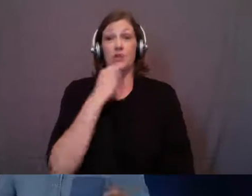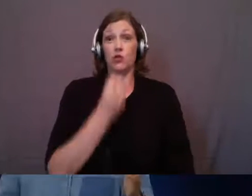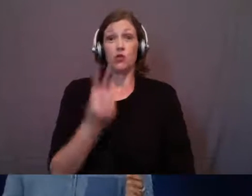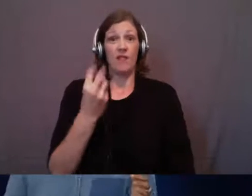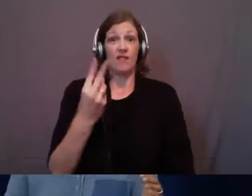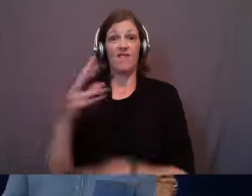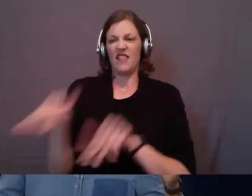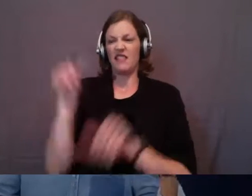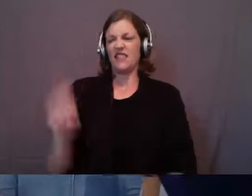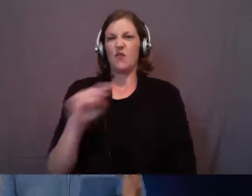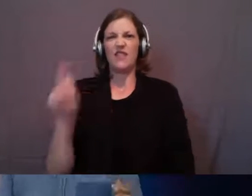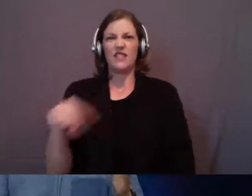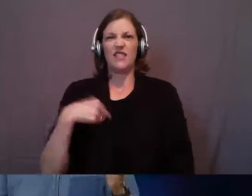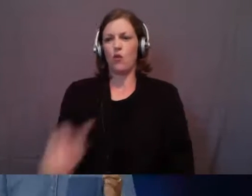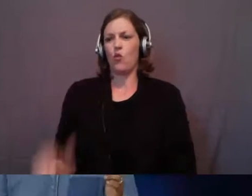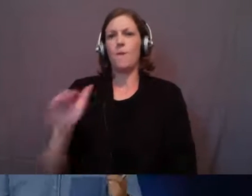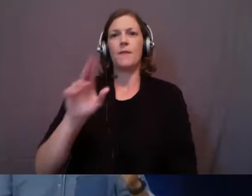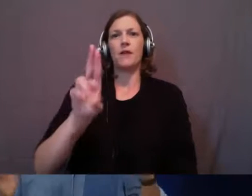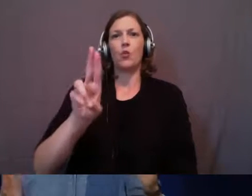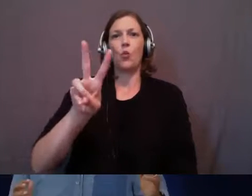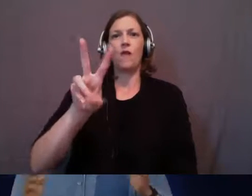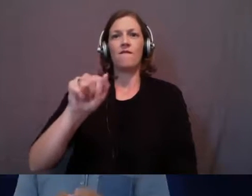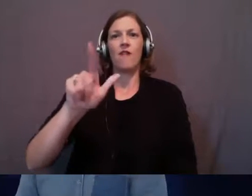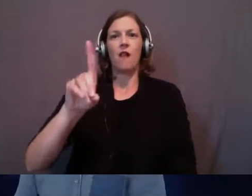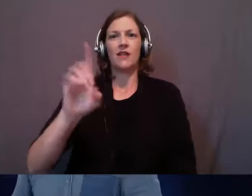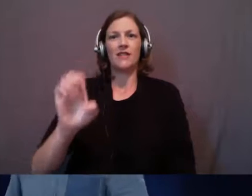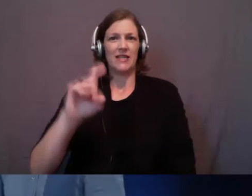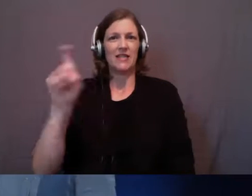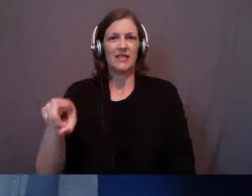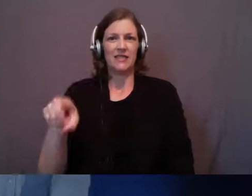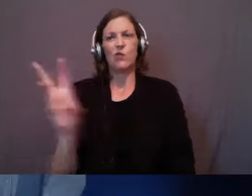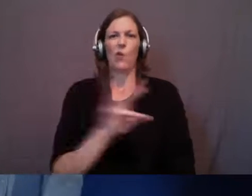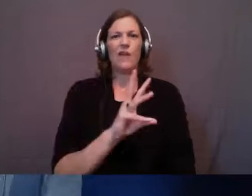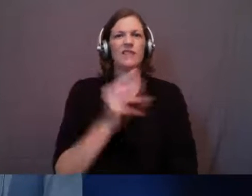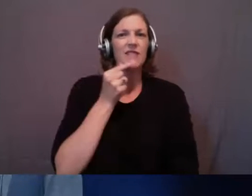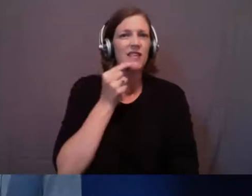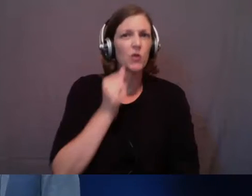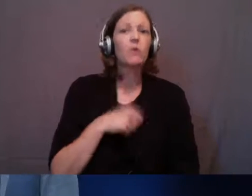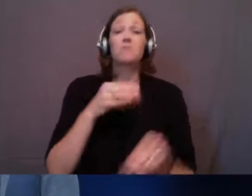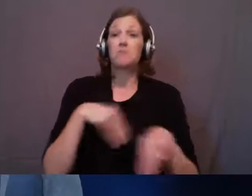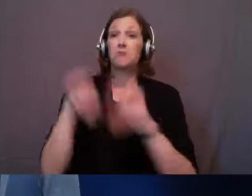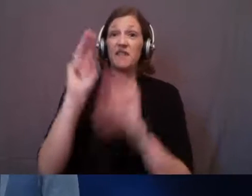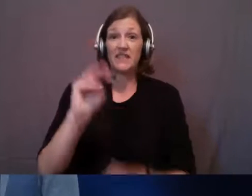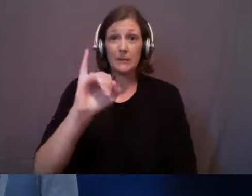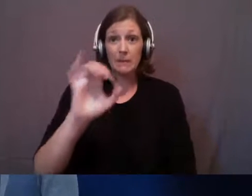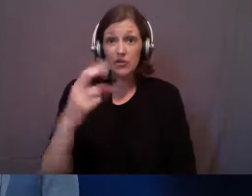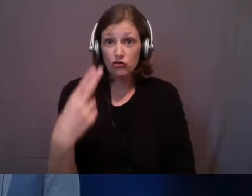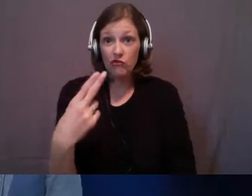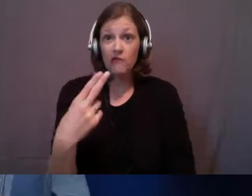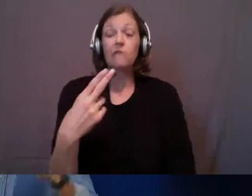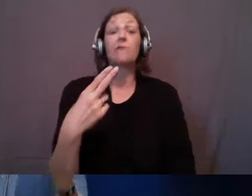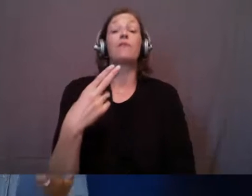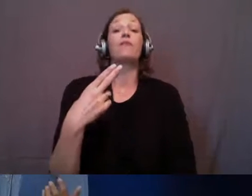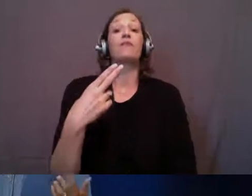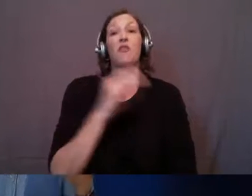grew up in a small town called Uvalde, Texas, west of San Antonio. And we were moving to Michigan, and our move there,